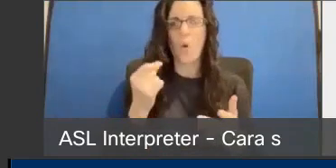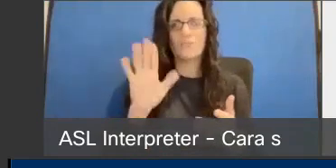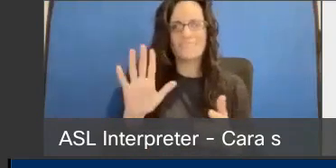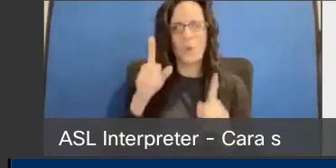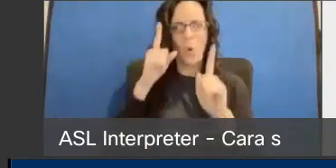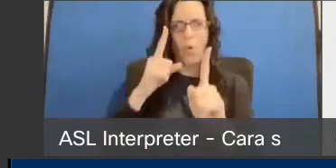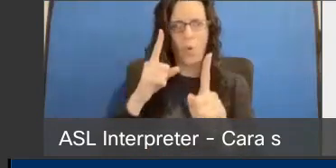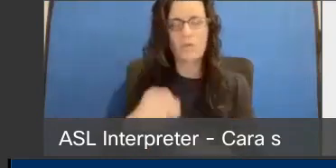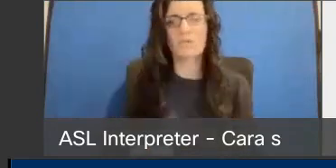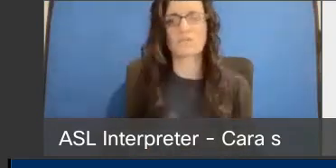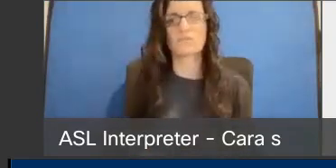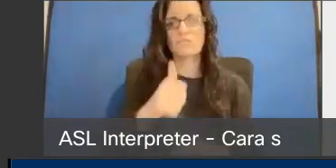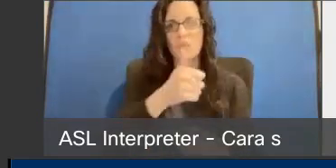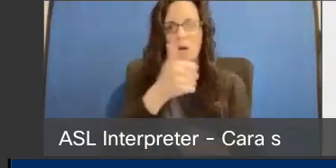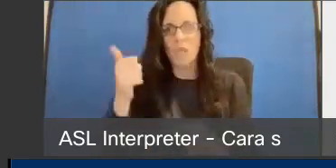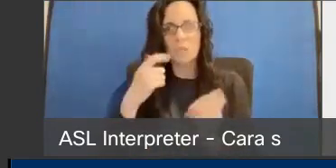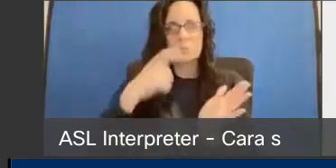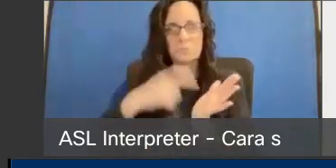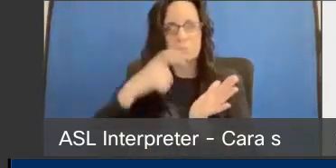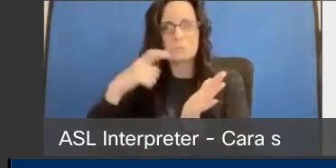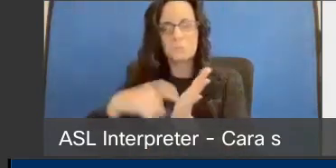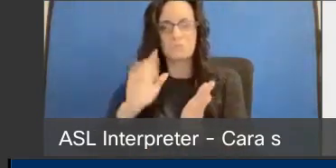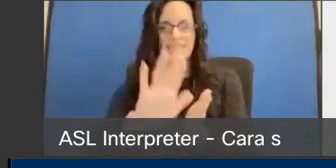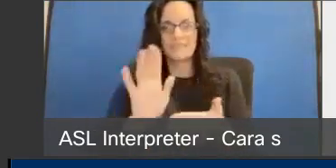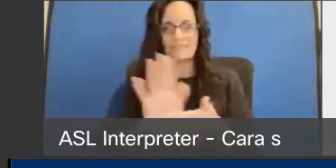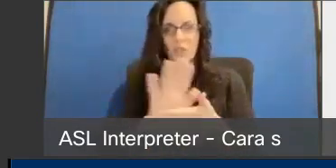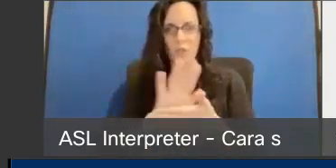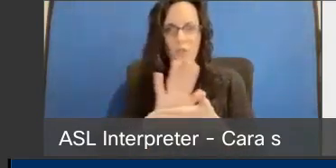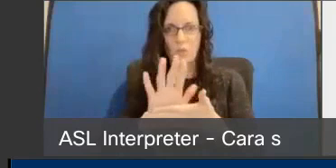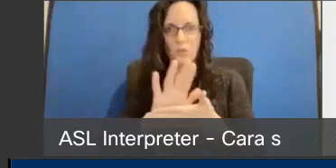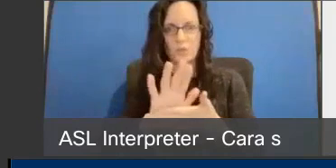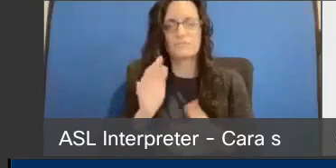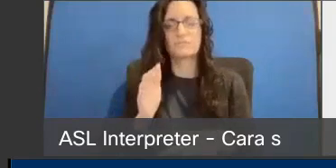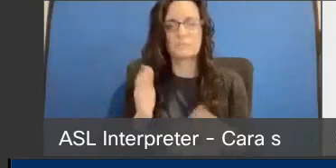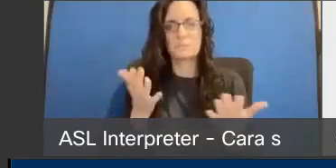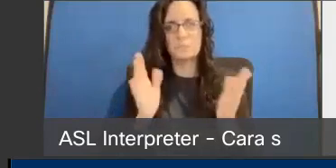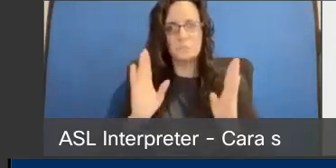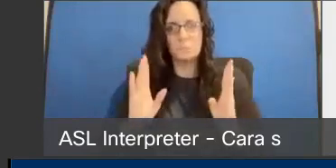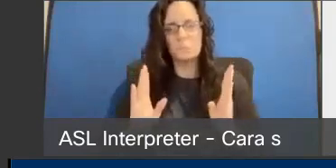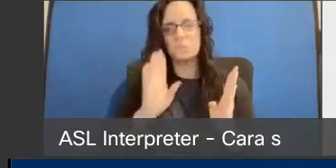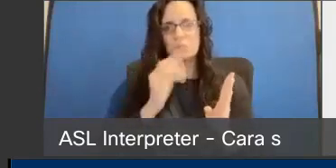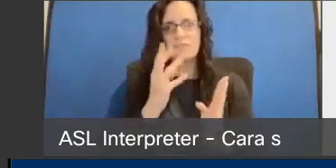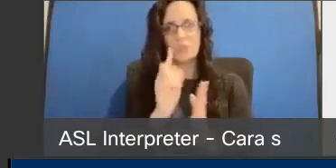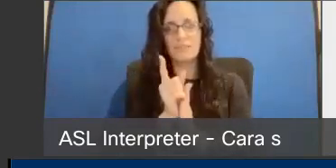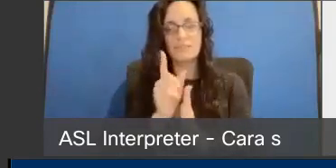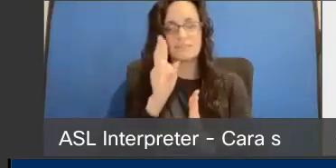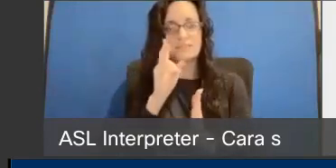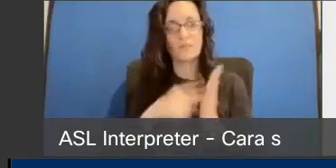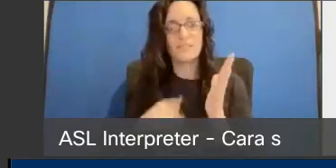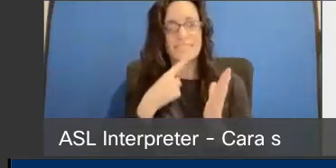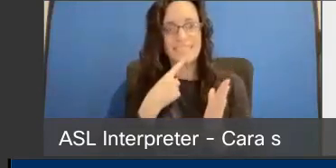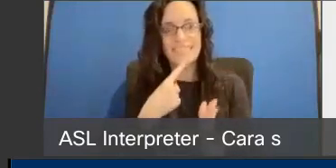anything else that stands out for you. But it's a couple of minutes, and let's hear what he has to say.